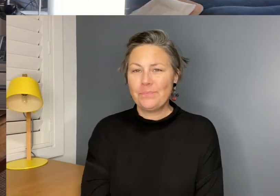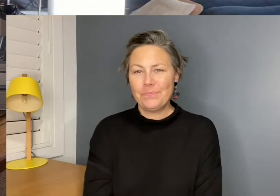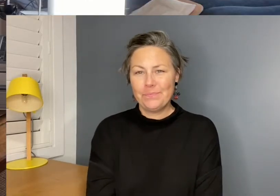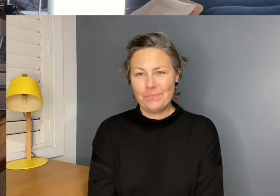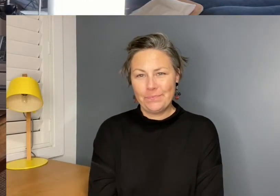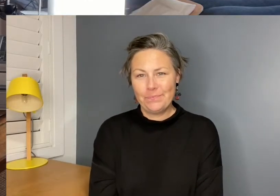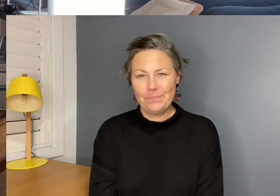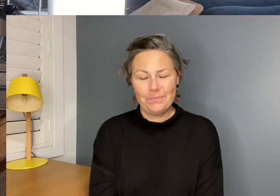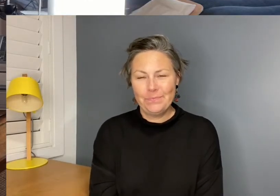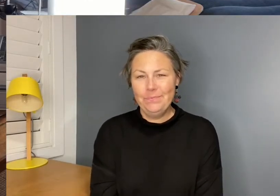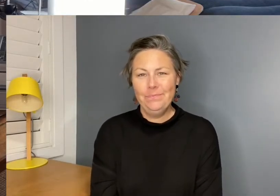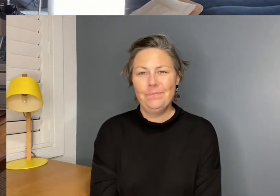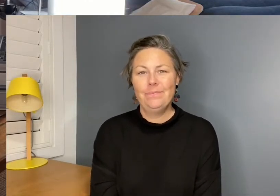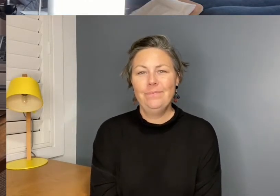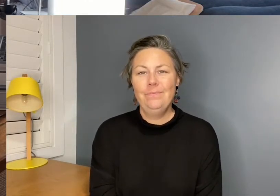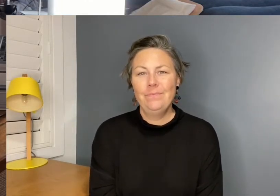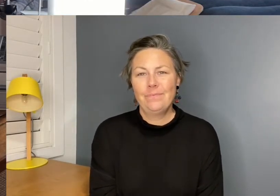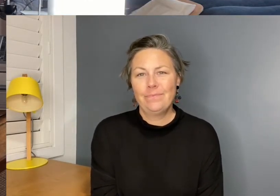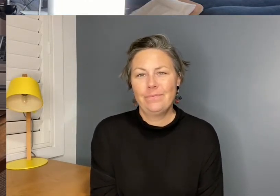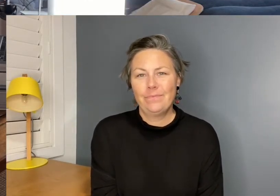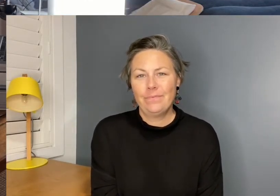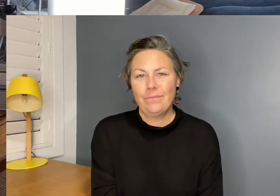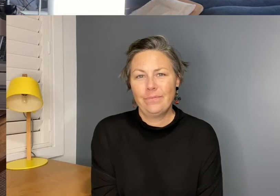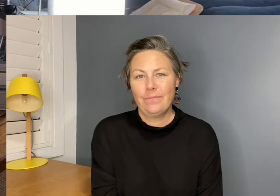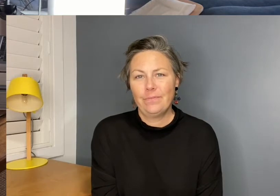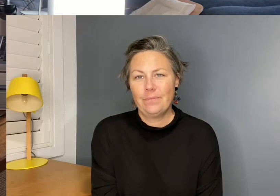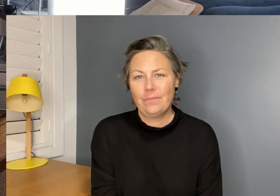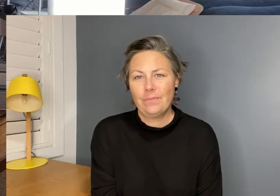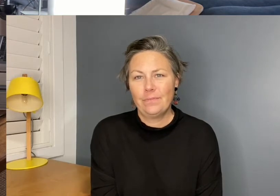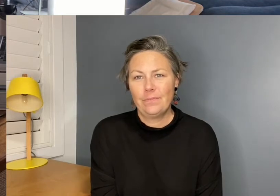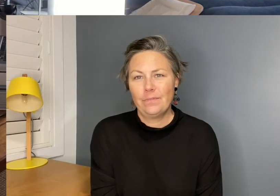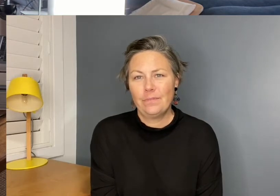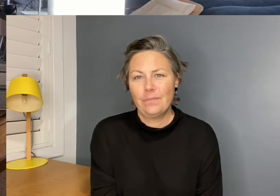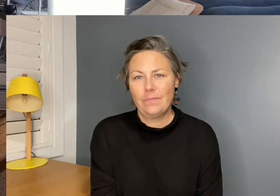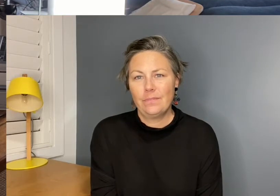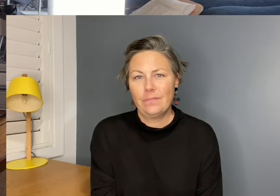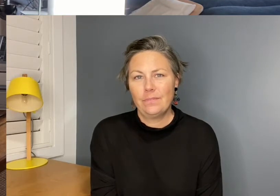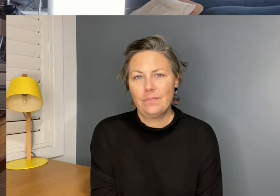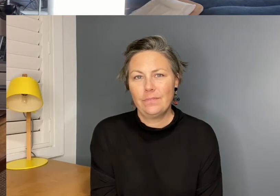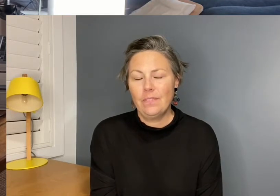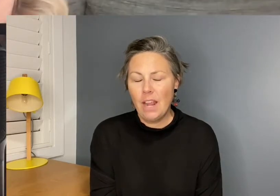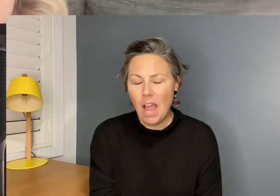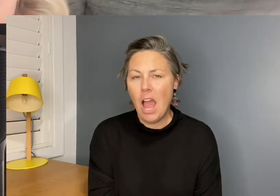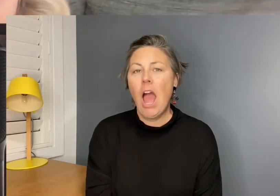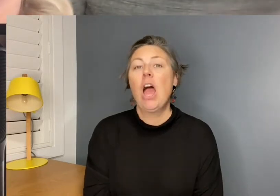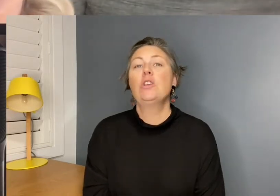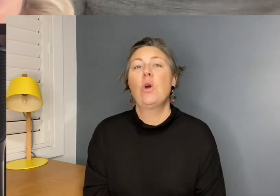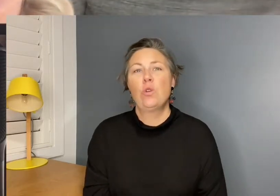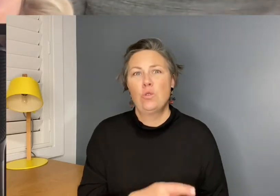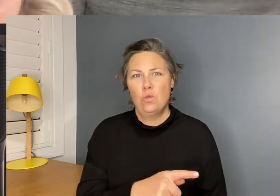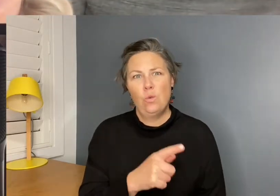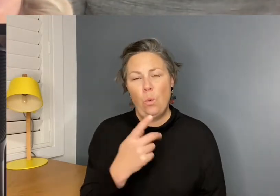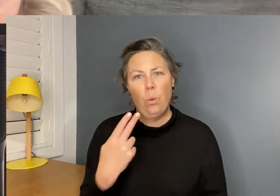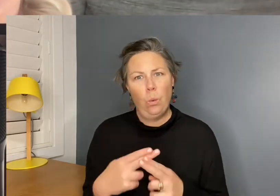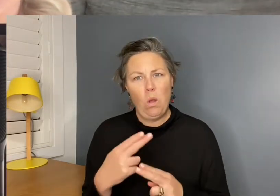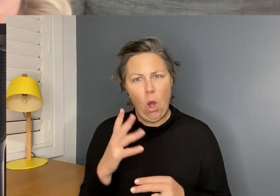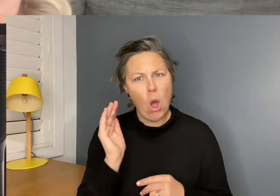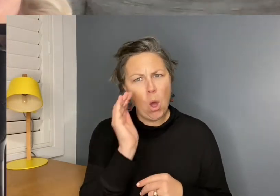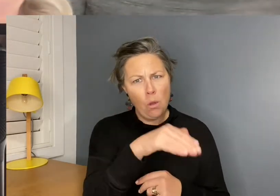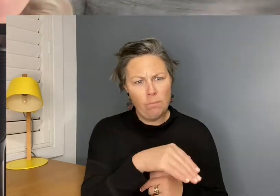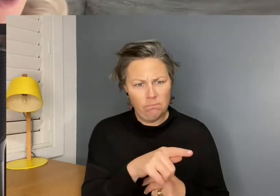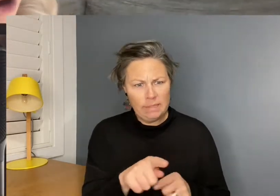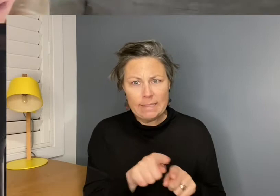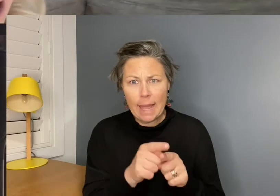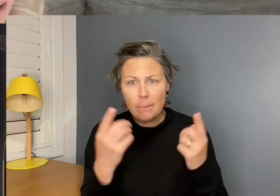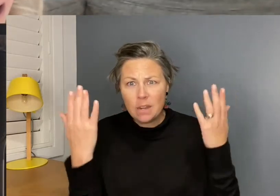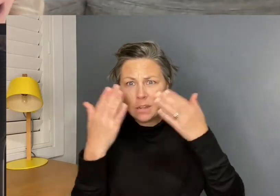like, Mum, that's a croissant. That's so good. Okay, so how funny is that? Okay, so